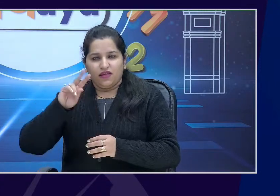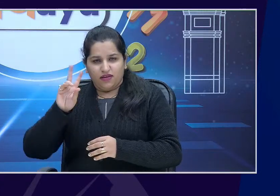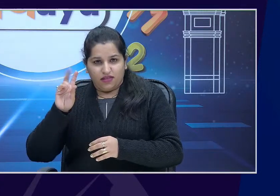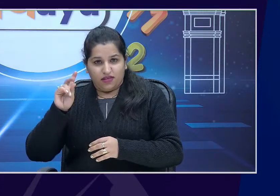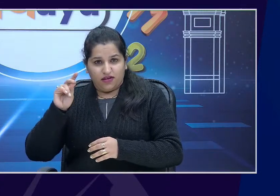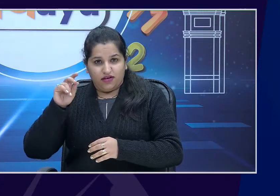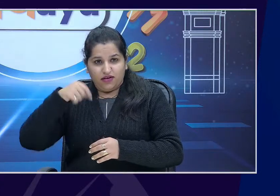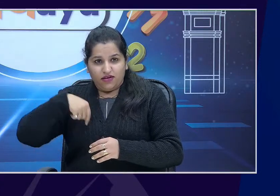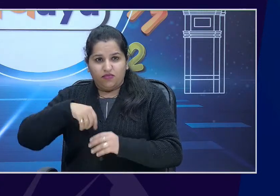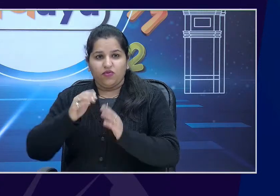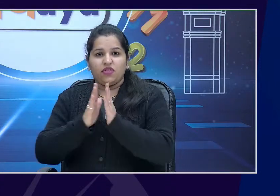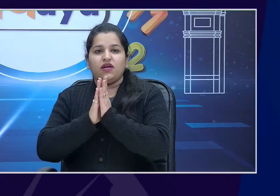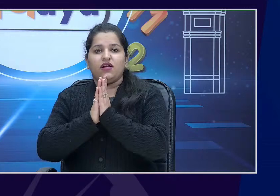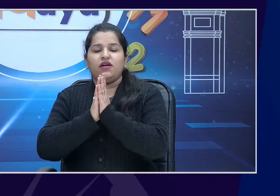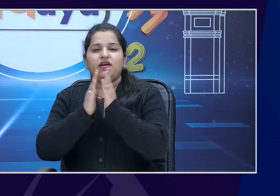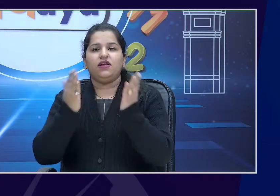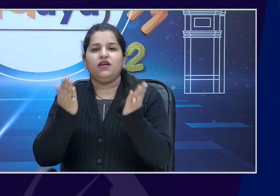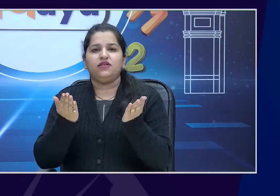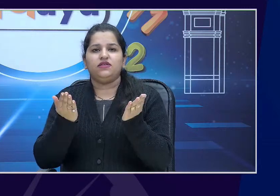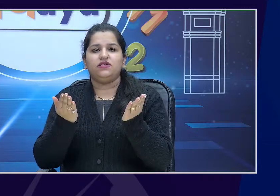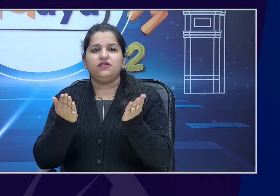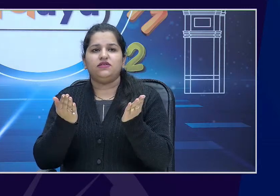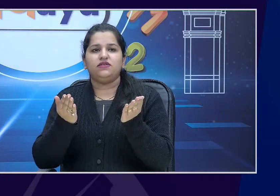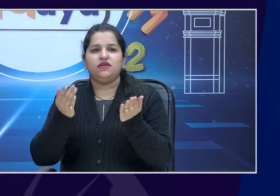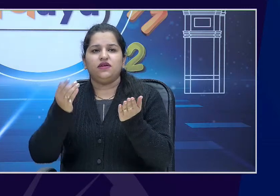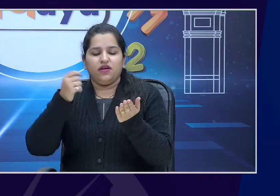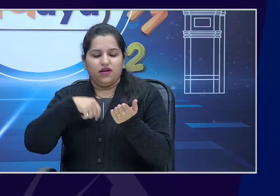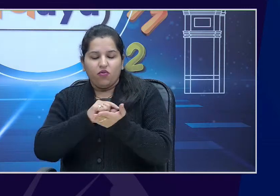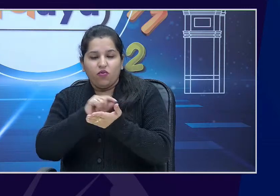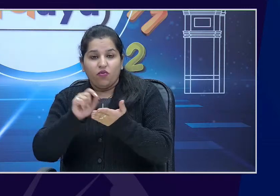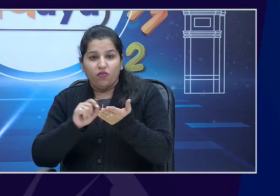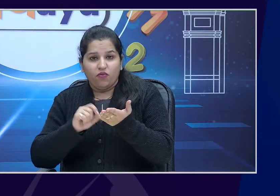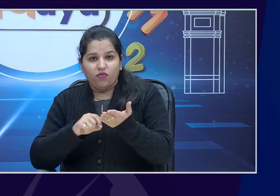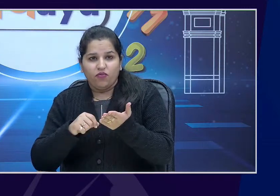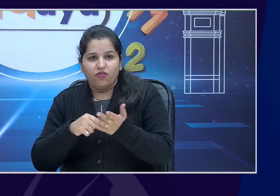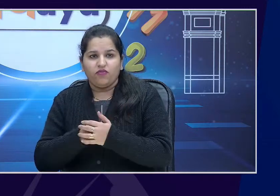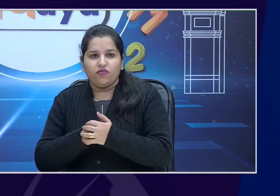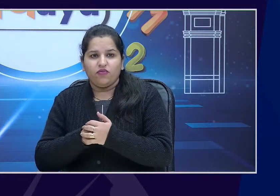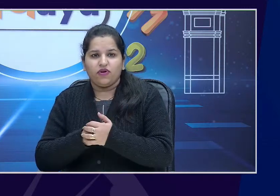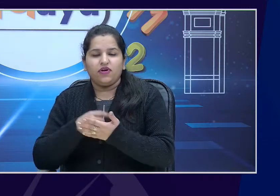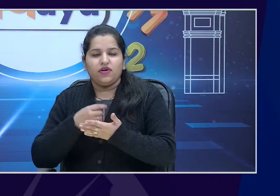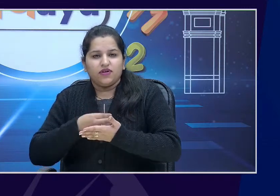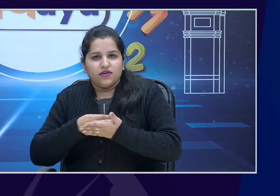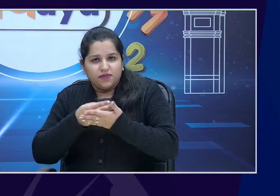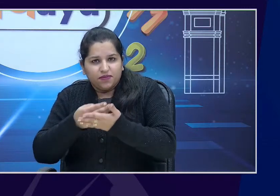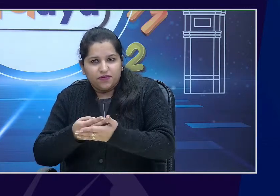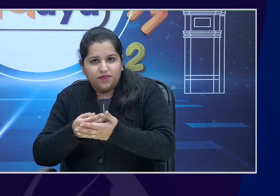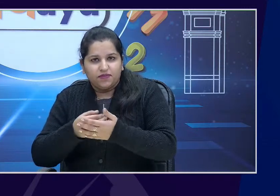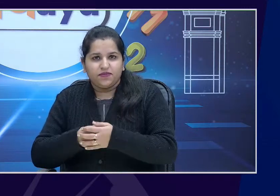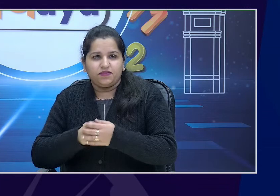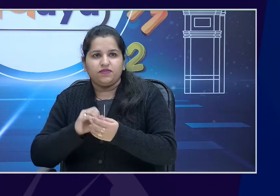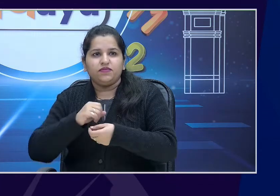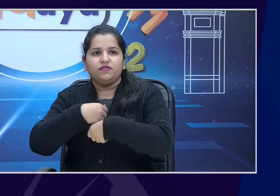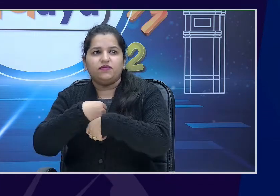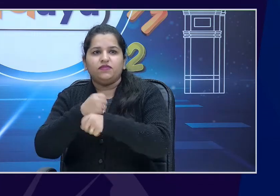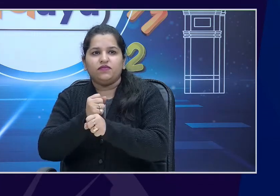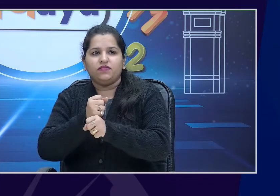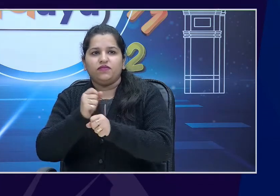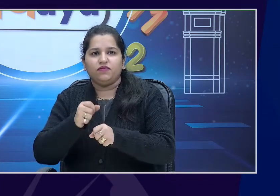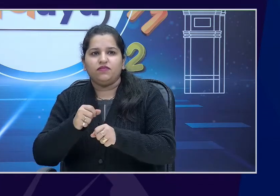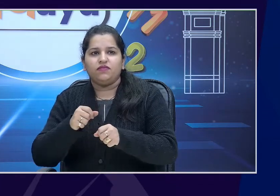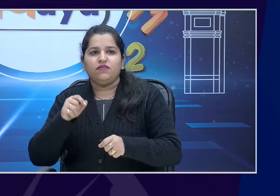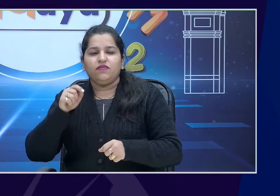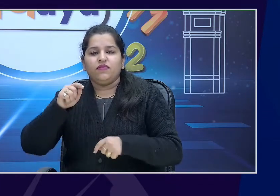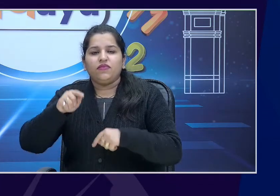lessons? Yes, ma'am. We please give homework to our students. And the modified homework?